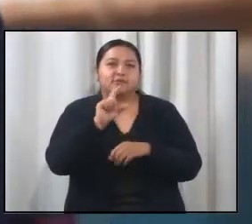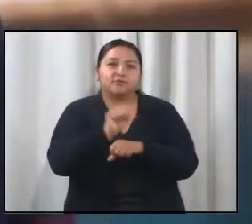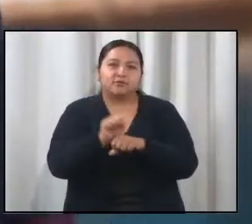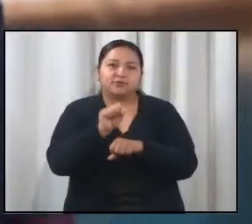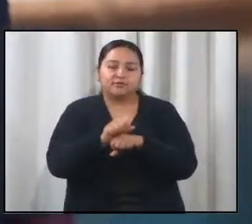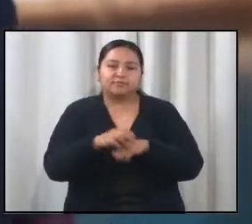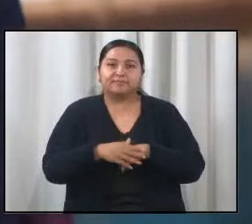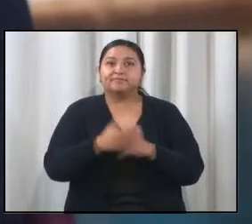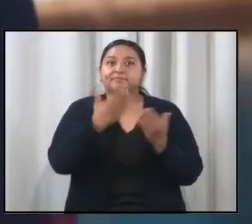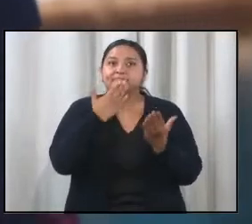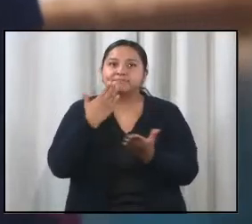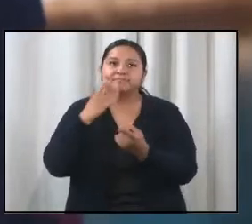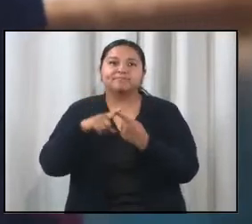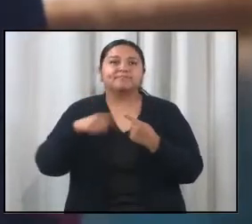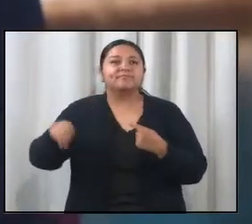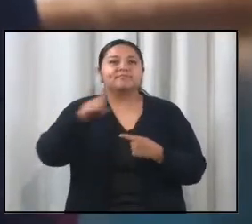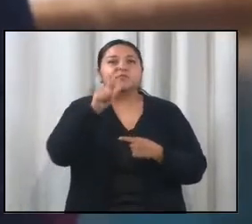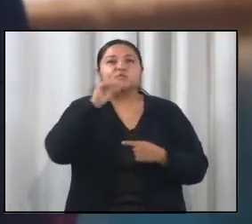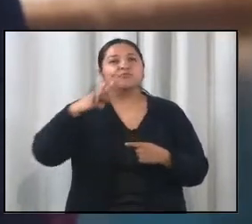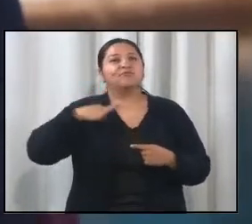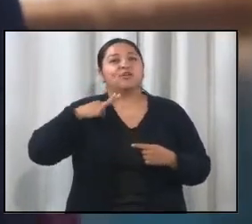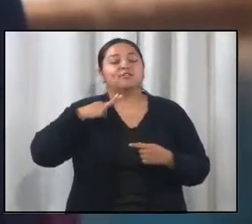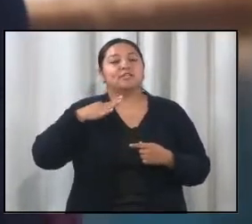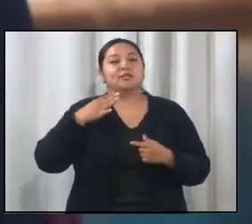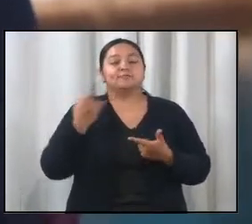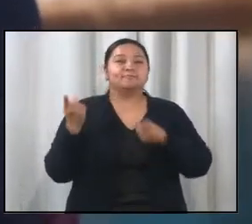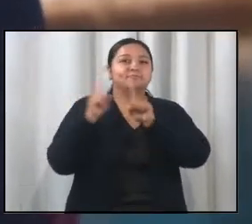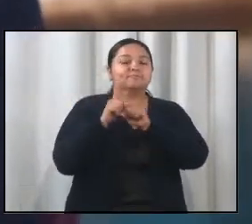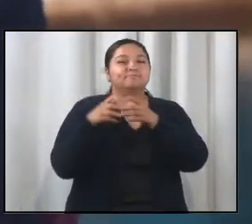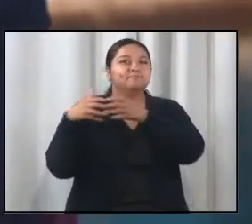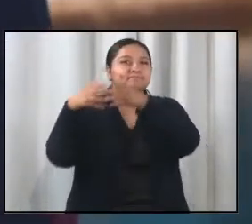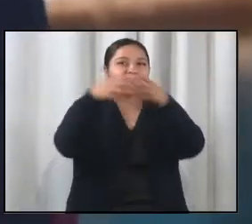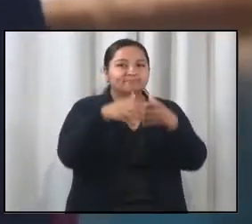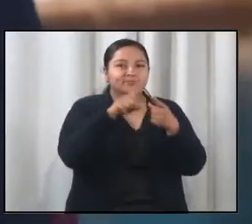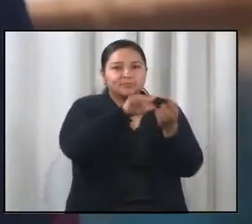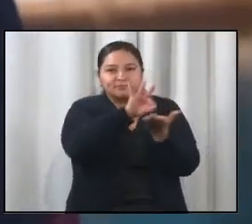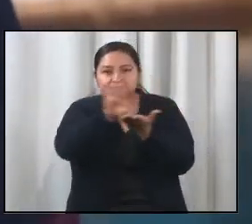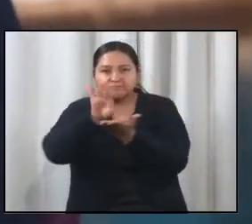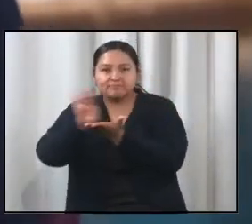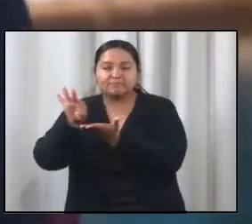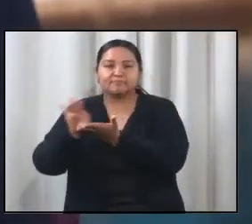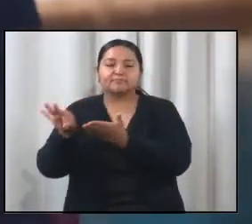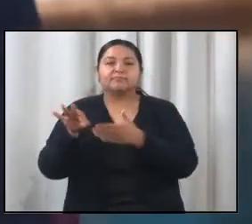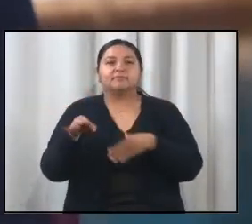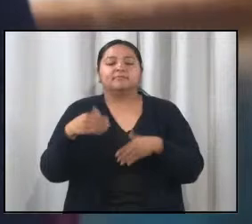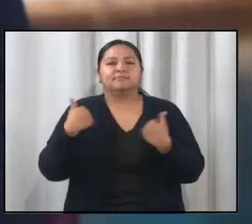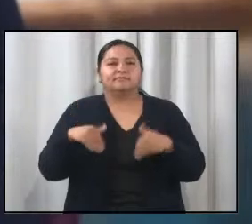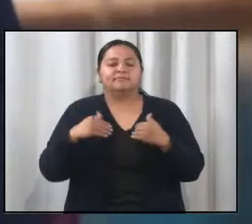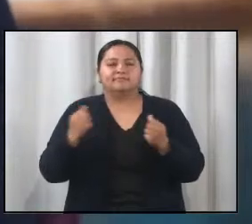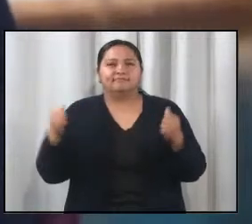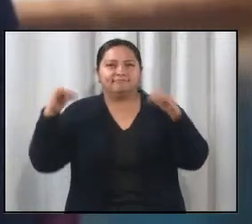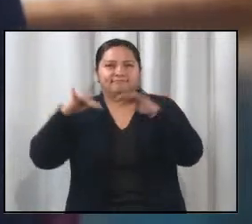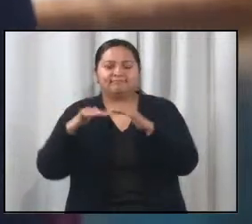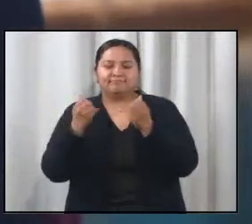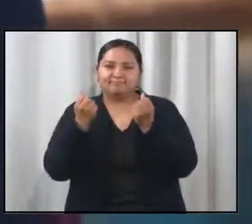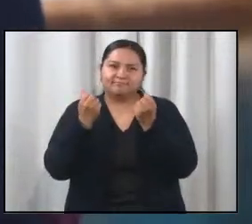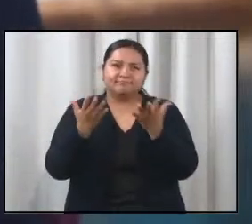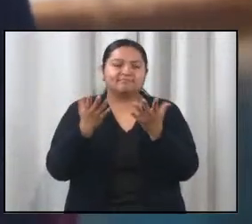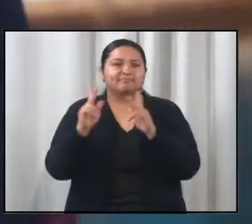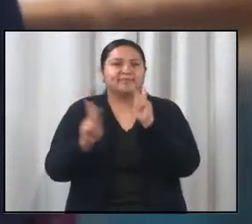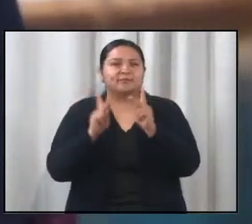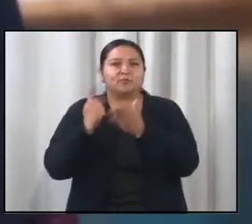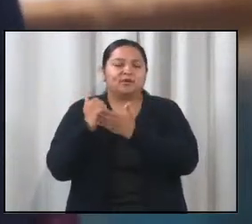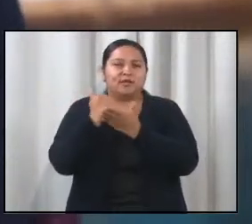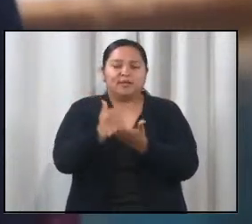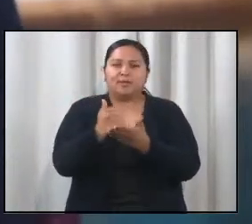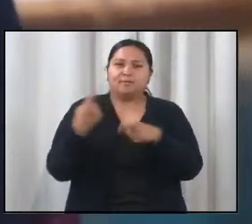came out and joined us at this year's point-in-time homeless count. We had more folks present than we'd ever had in any other time in our